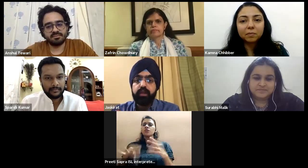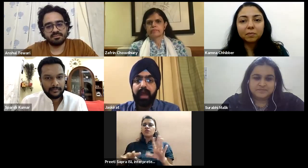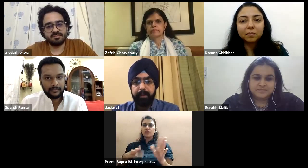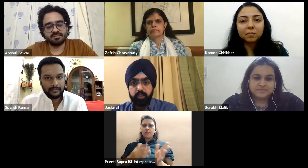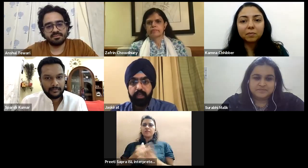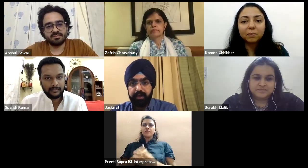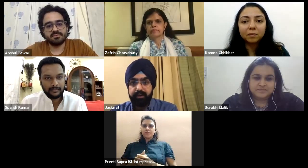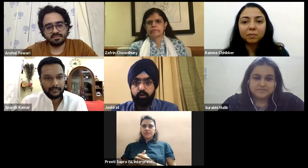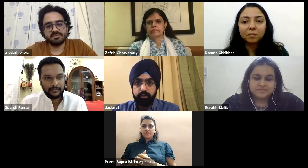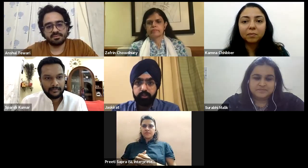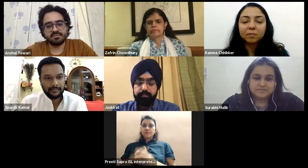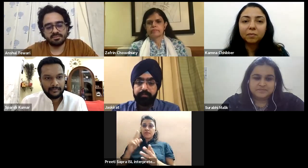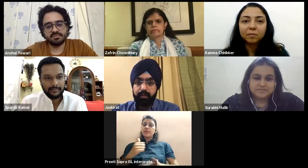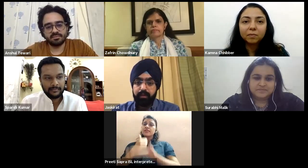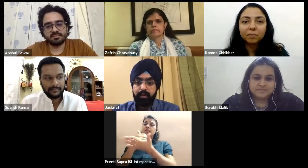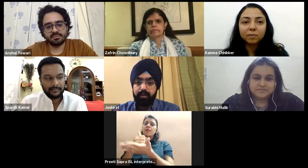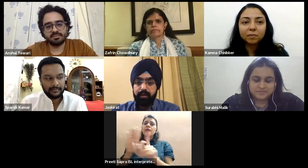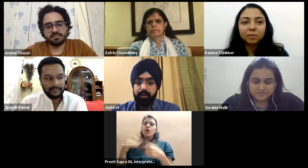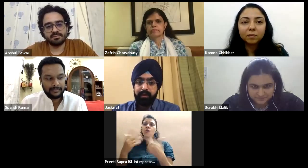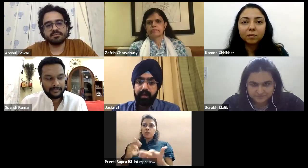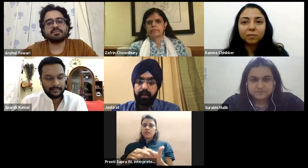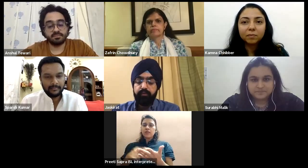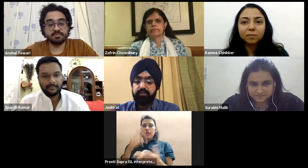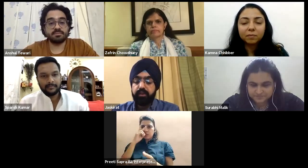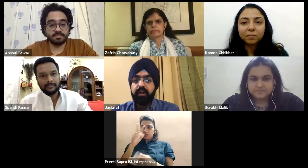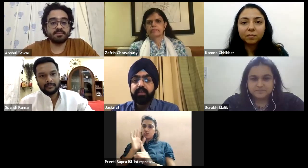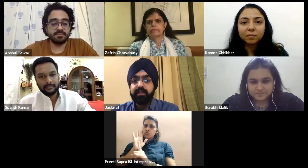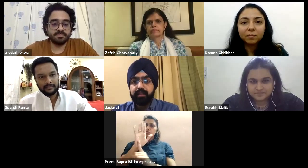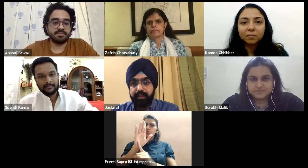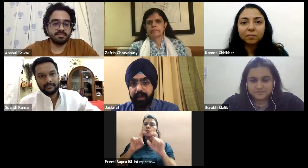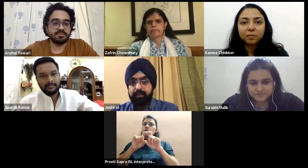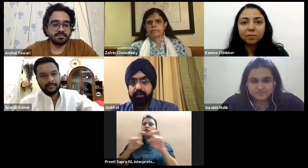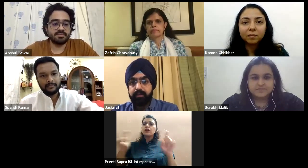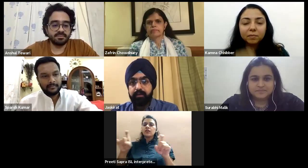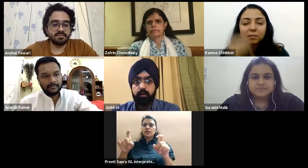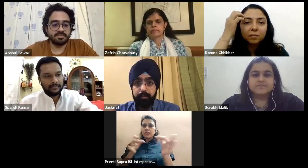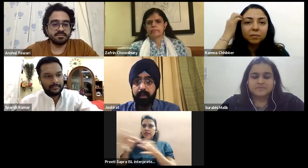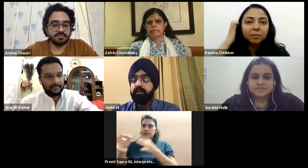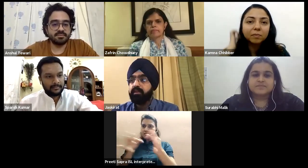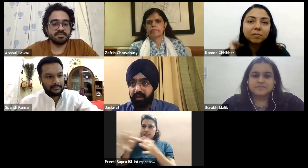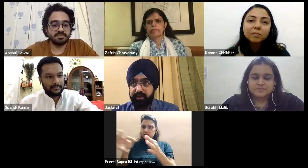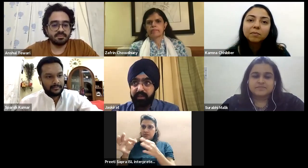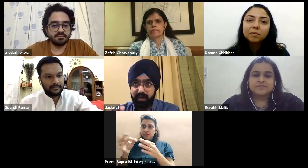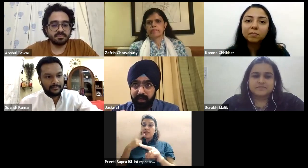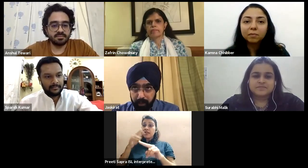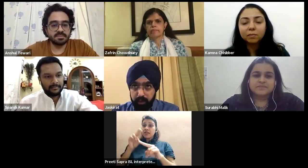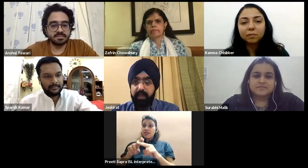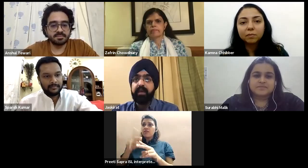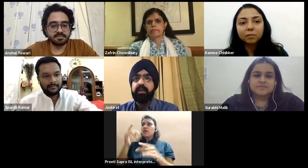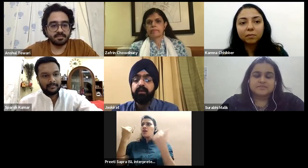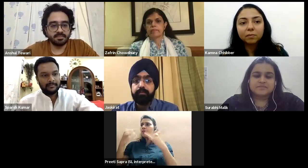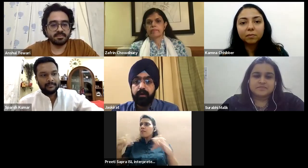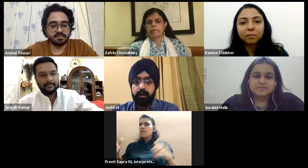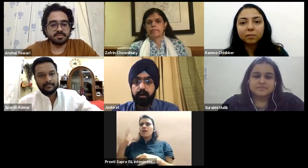method that has helped us is to show the damage that it has caused. If it has resulted in the death, of somebody, if it